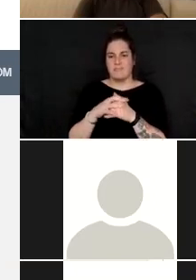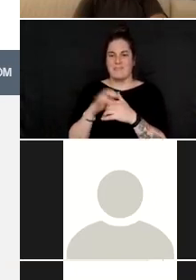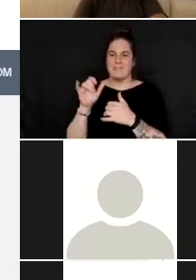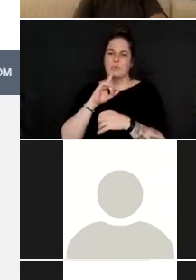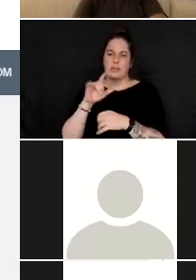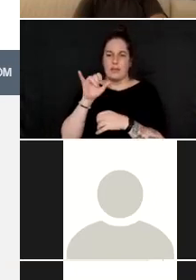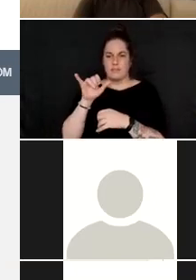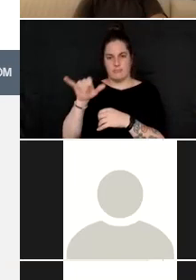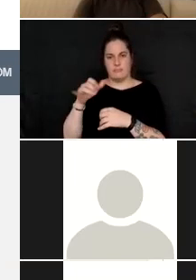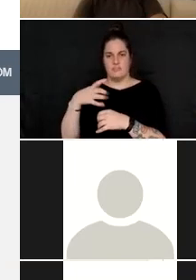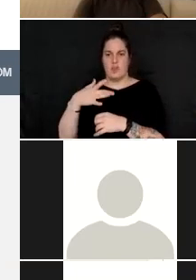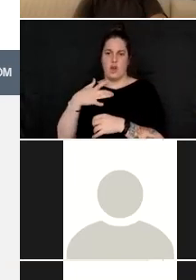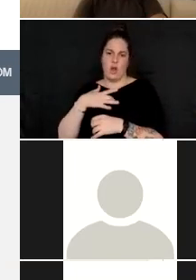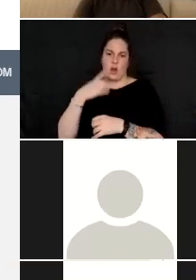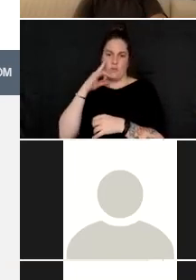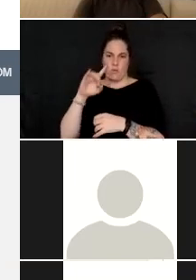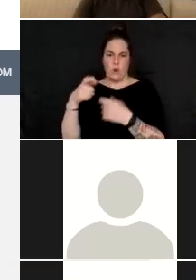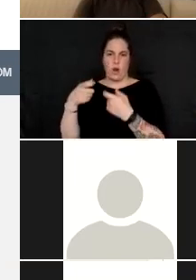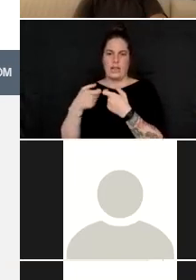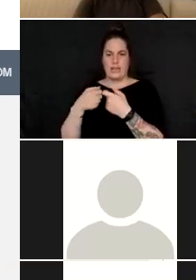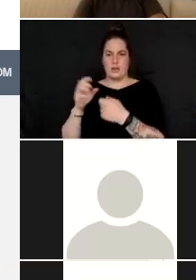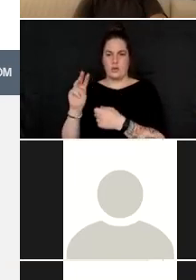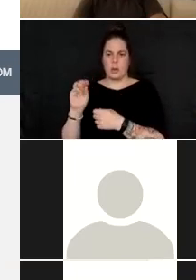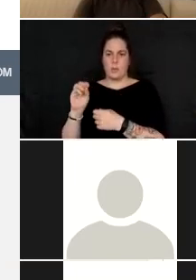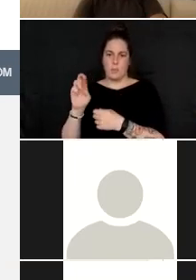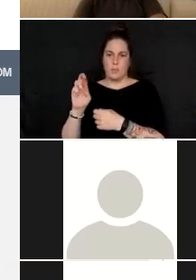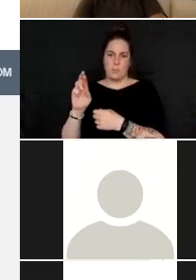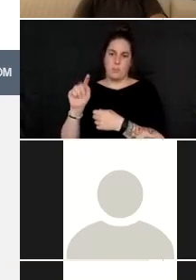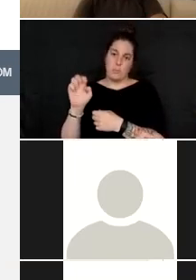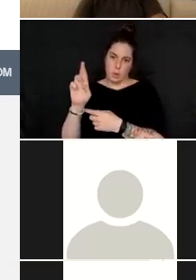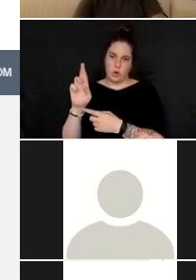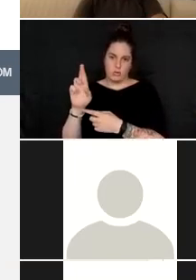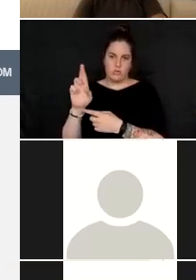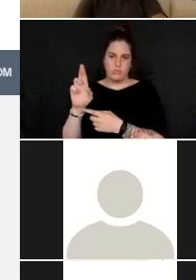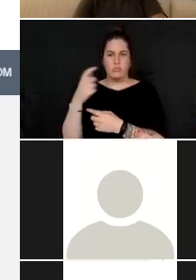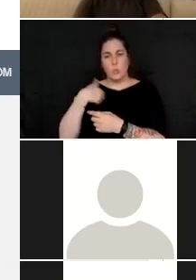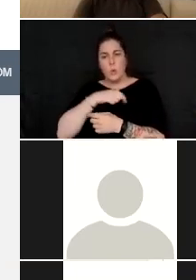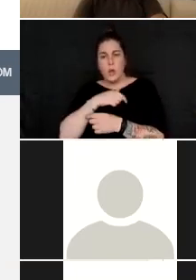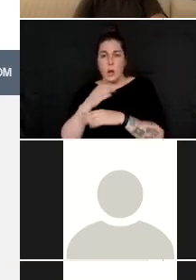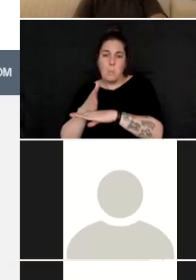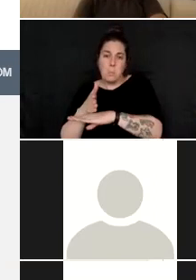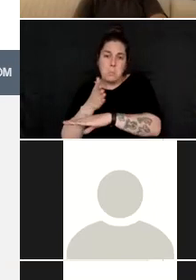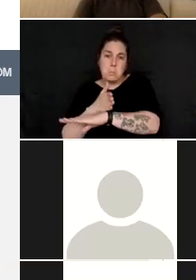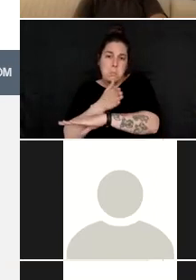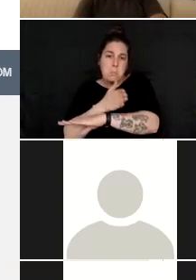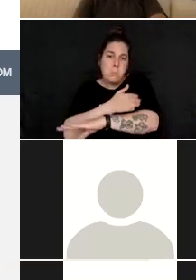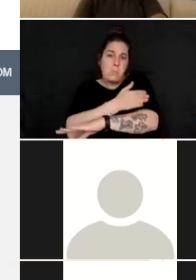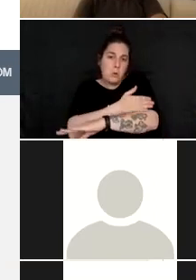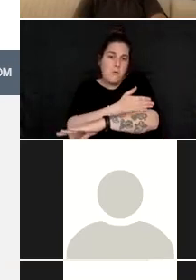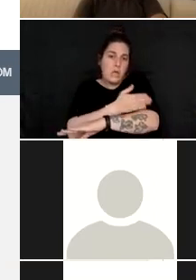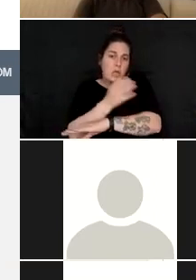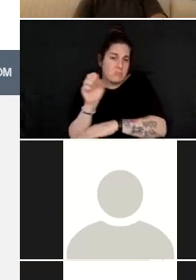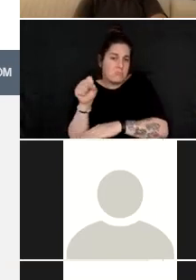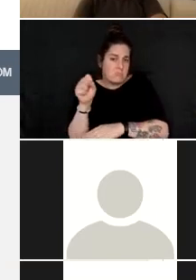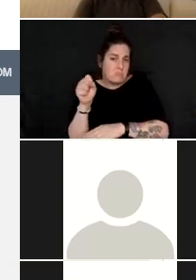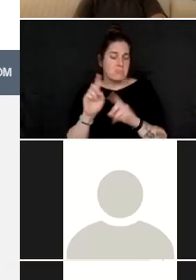So uh, we're making some strides in that respect, but I guess given the